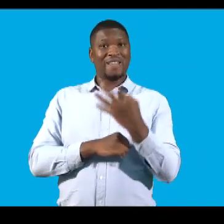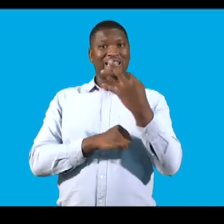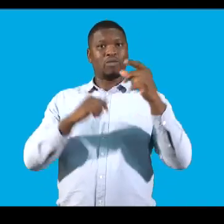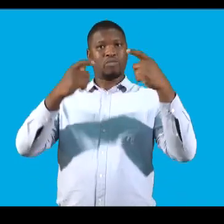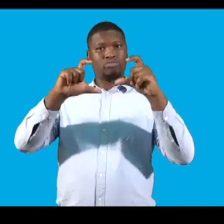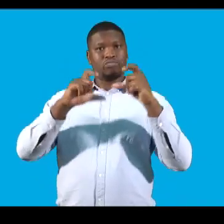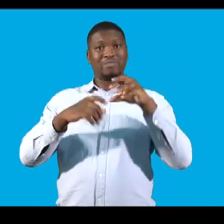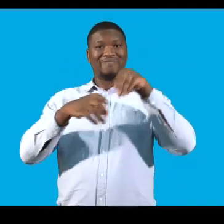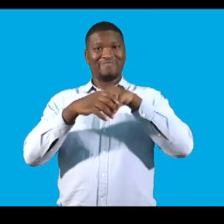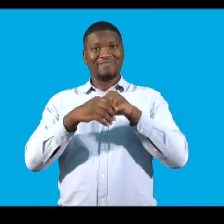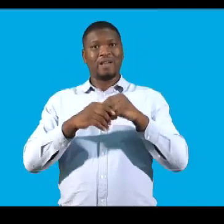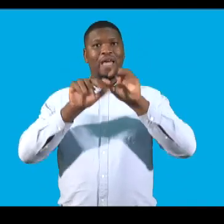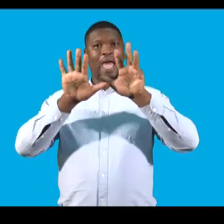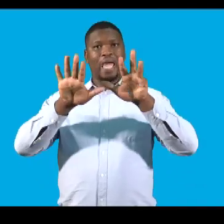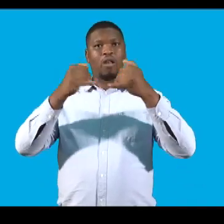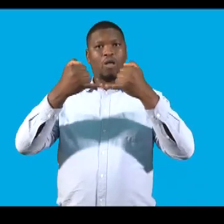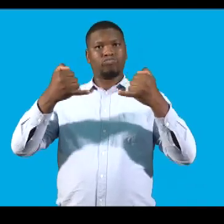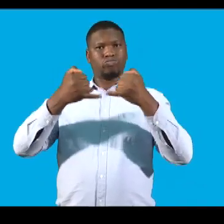of 8 lines, using the